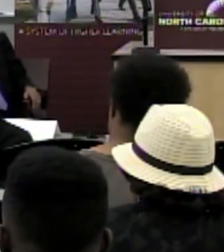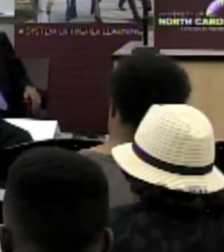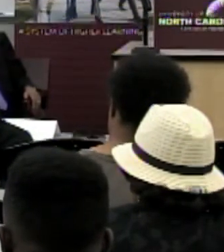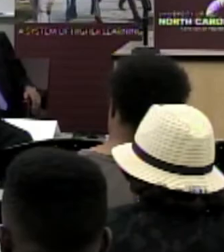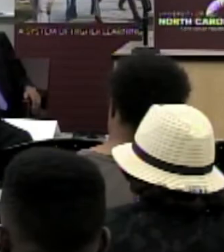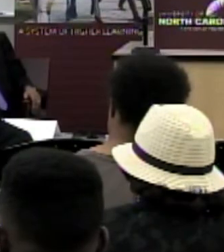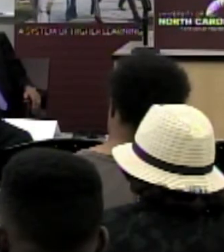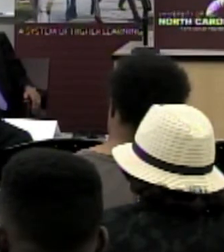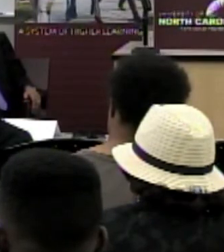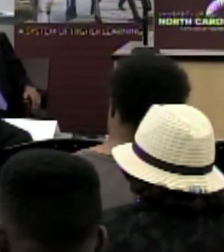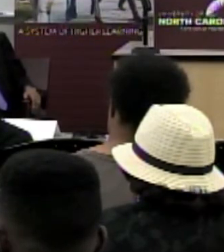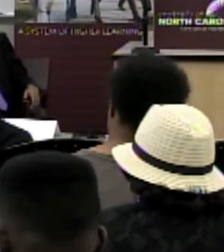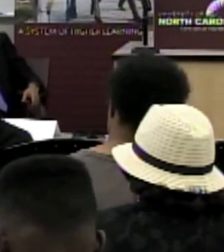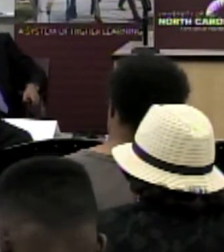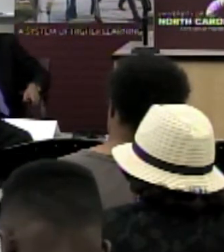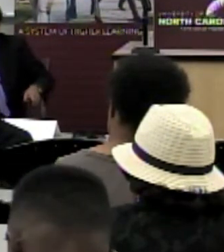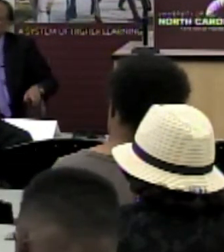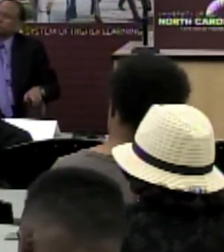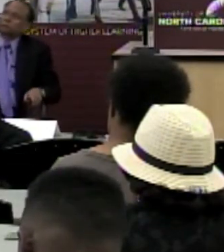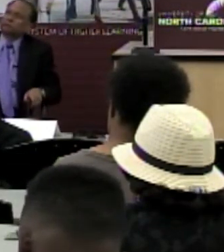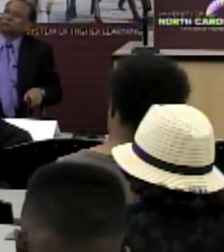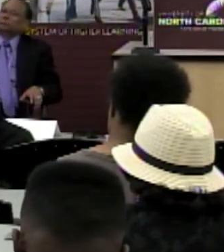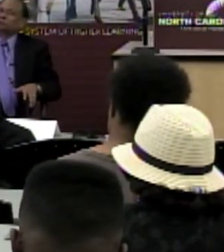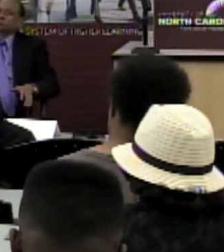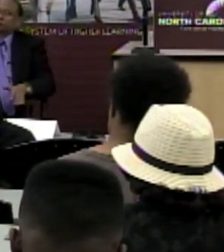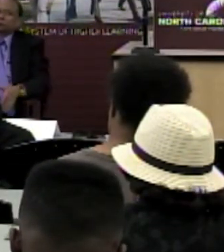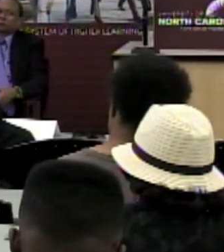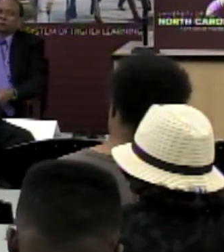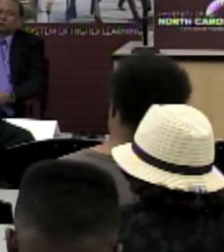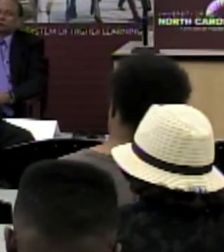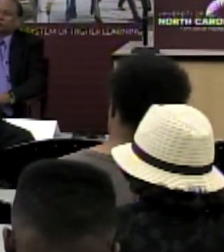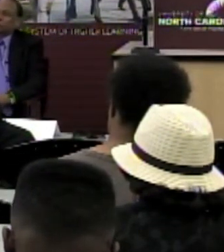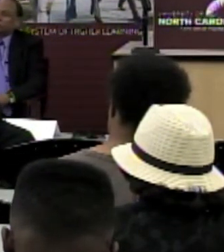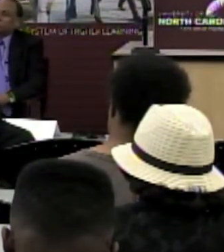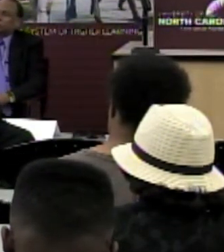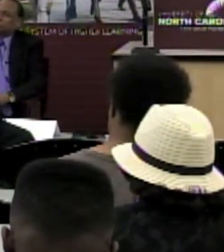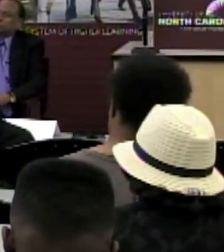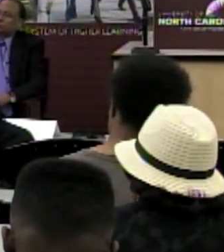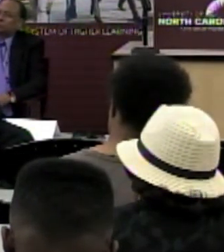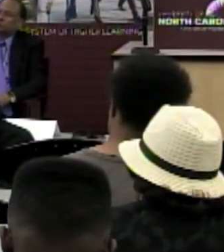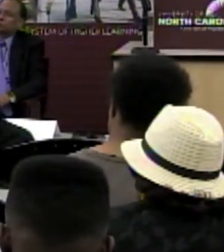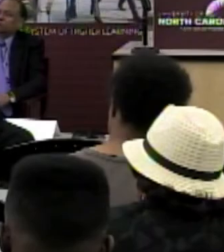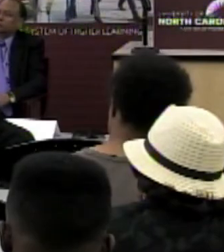this august body the concept of think tank.